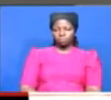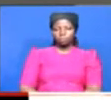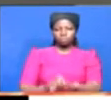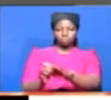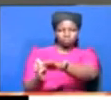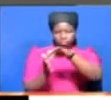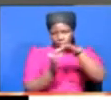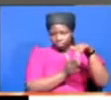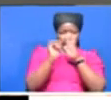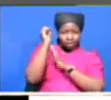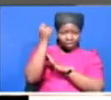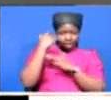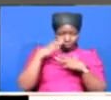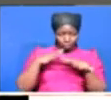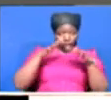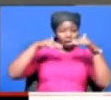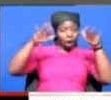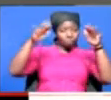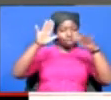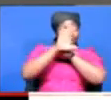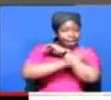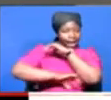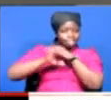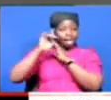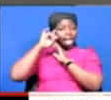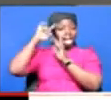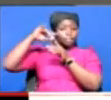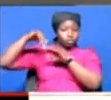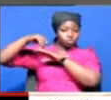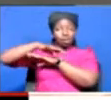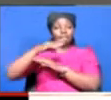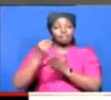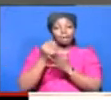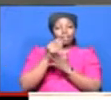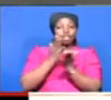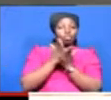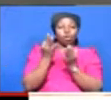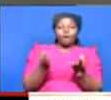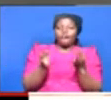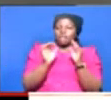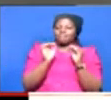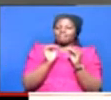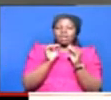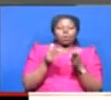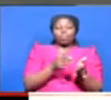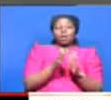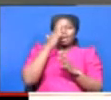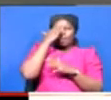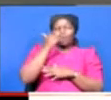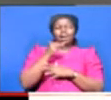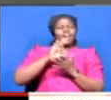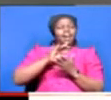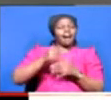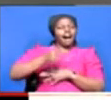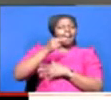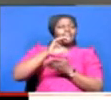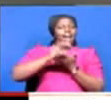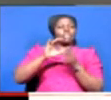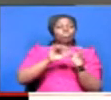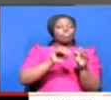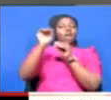Kenyans in diaspora are opting to remit money through informal means due to the high cash transfer costs. European Union